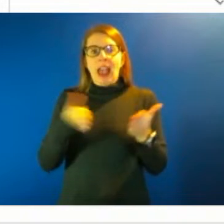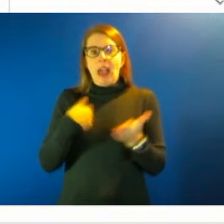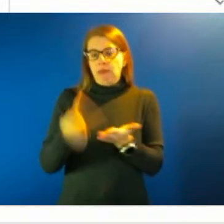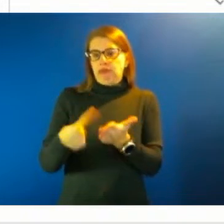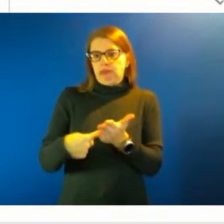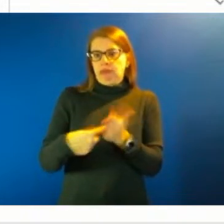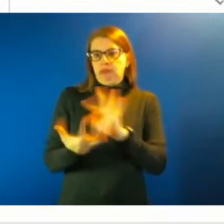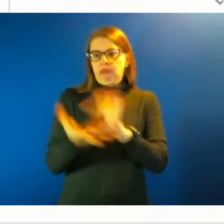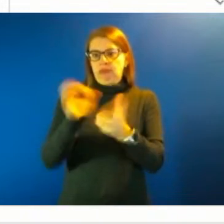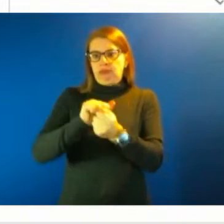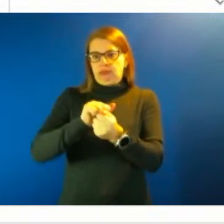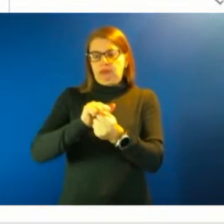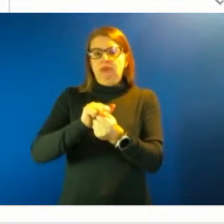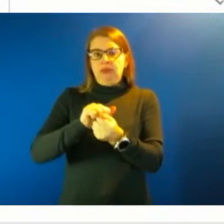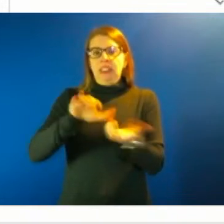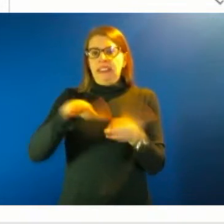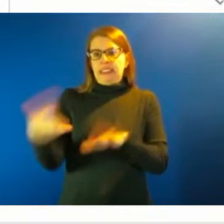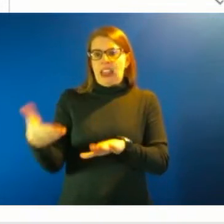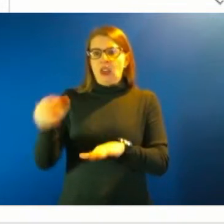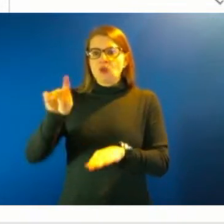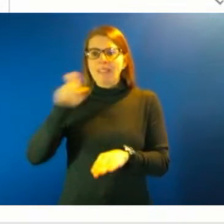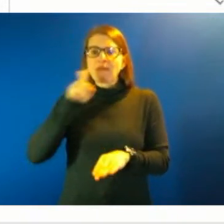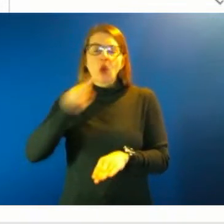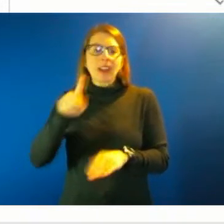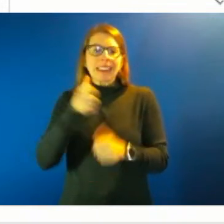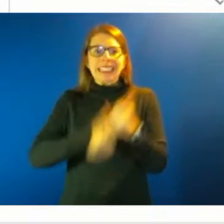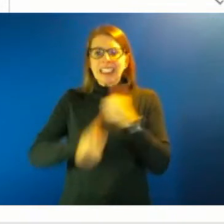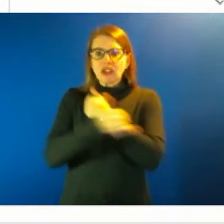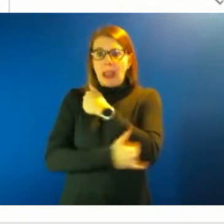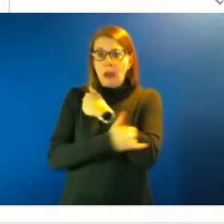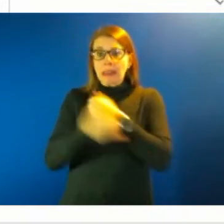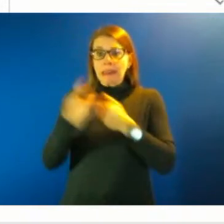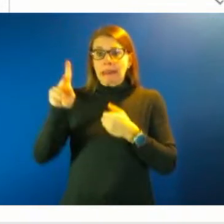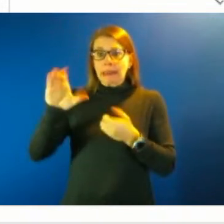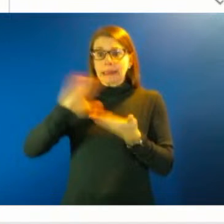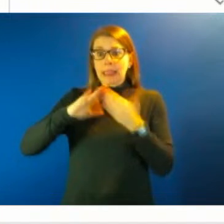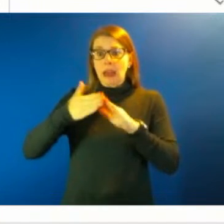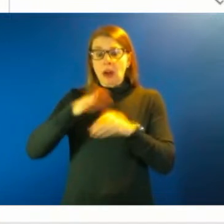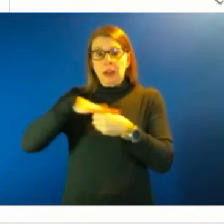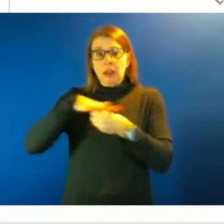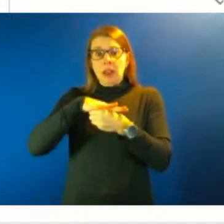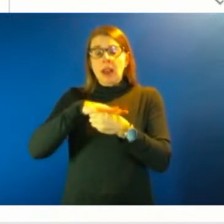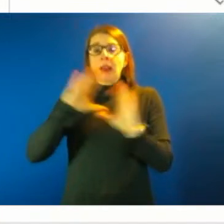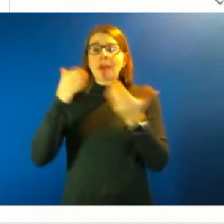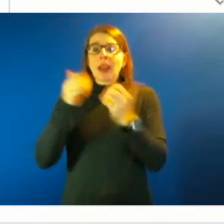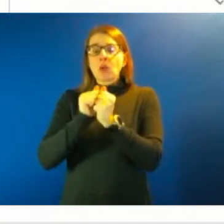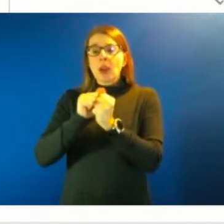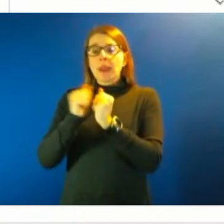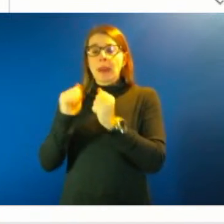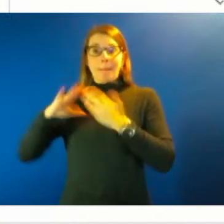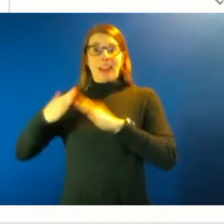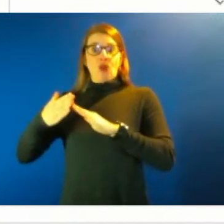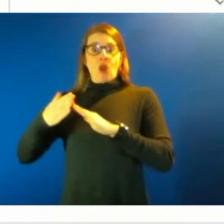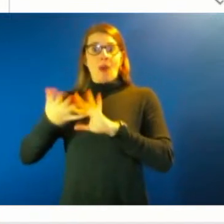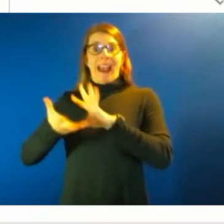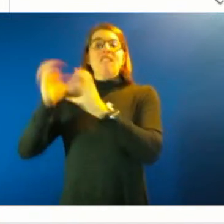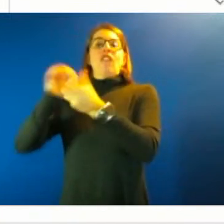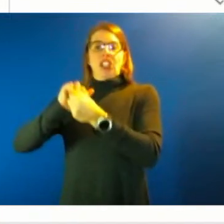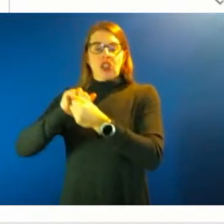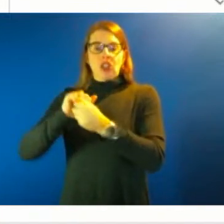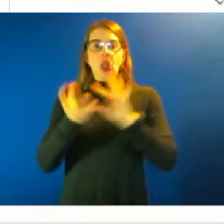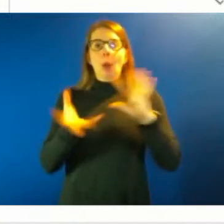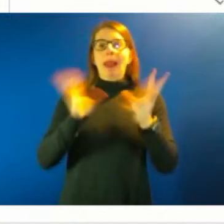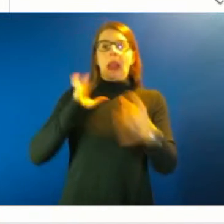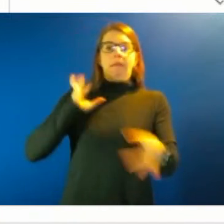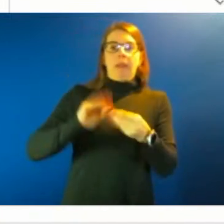cumulative death rate of each of the individual counties in the metro area compared to the metro average. So you'll see that there are a number of counties above